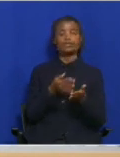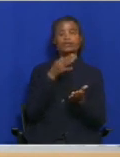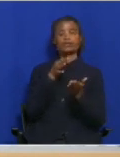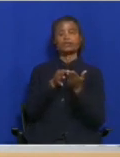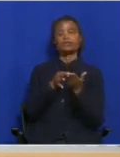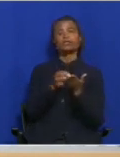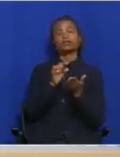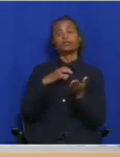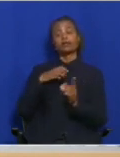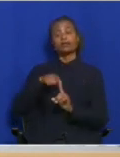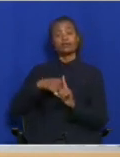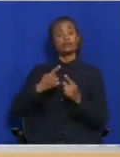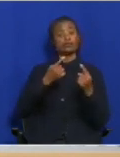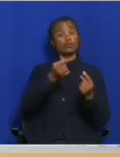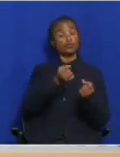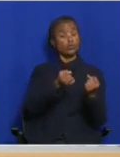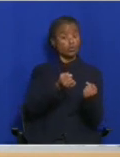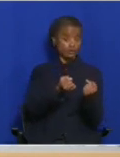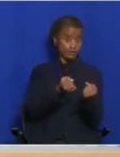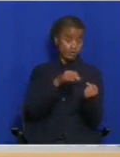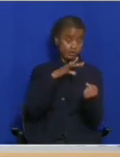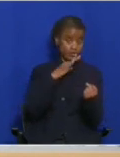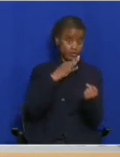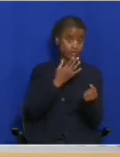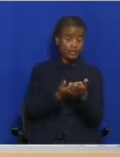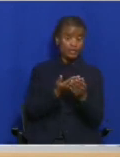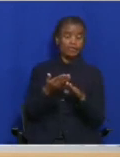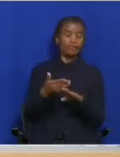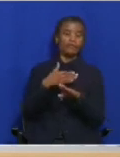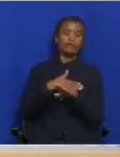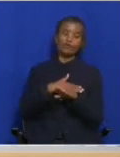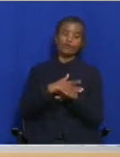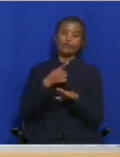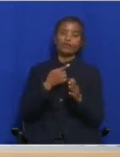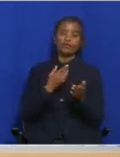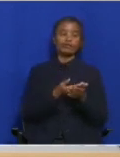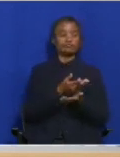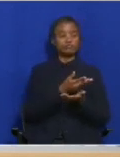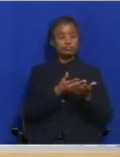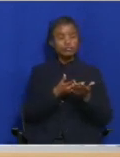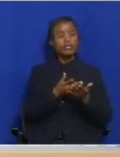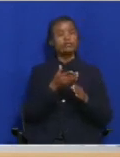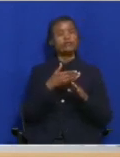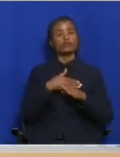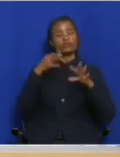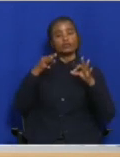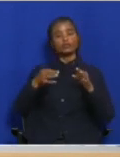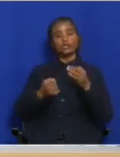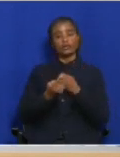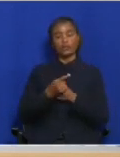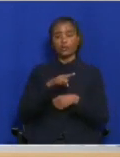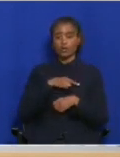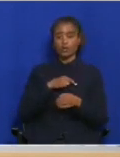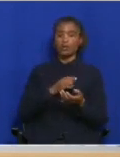get an opportunity to address the Commission before an adverse decision is potentially made against him, because that's Audi Rights 101.